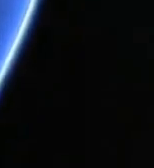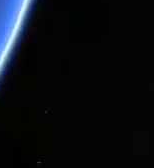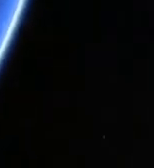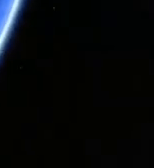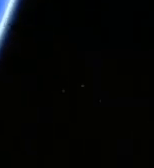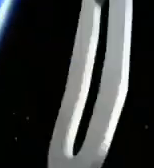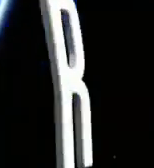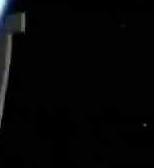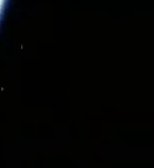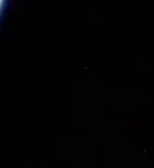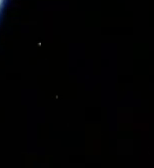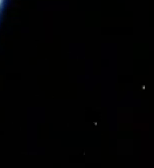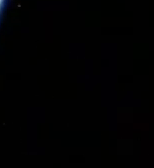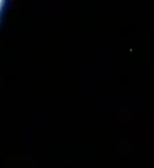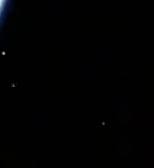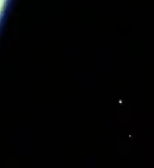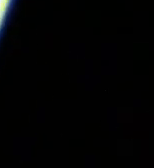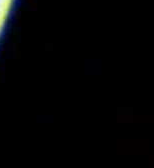Word.